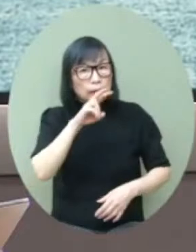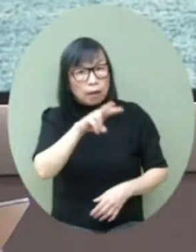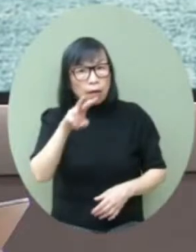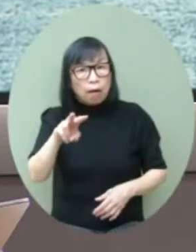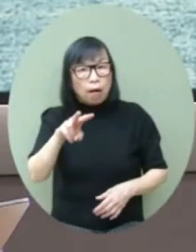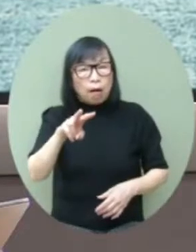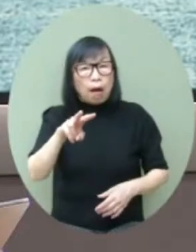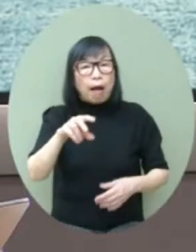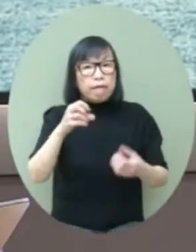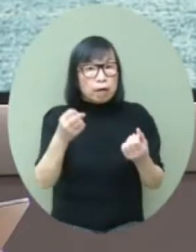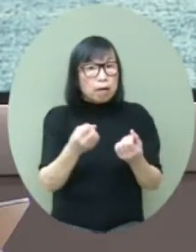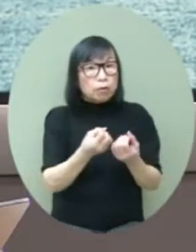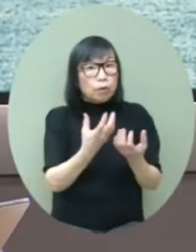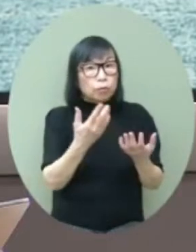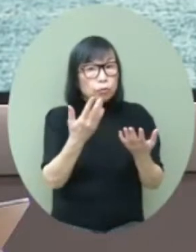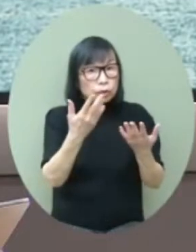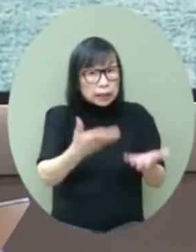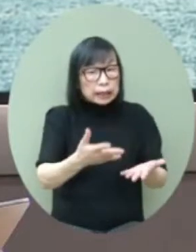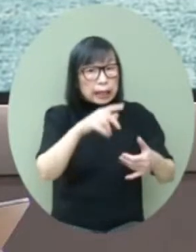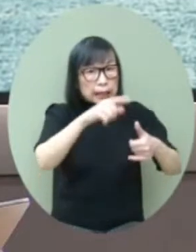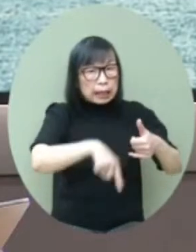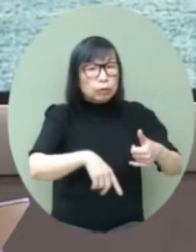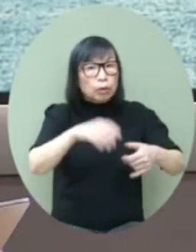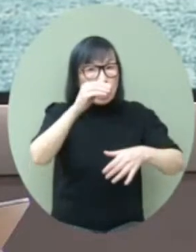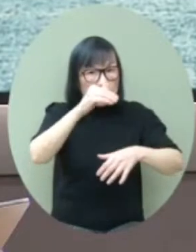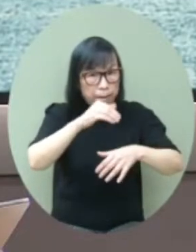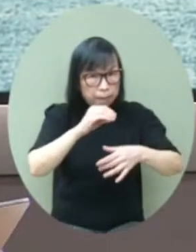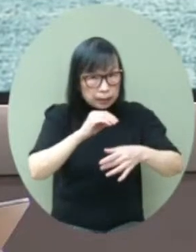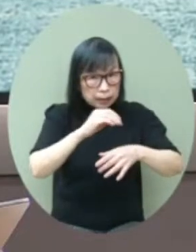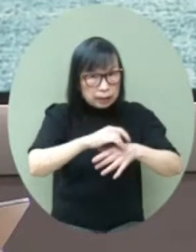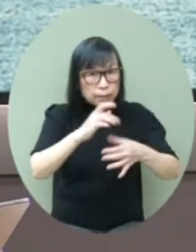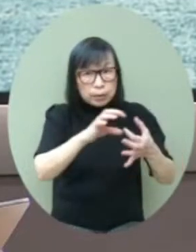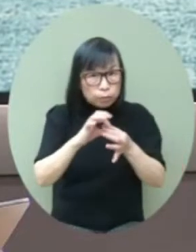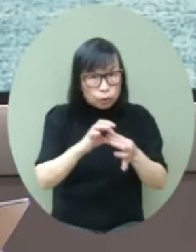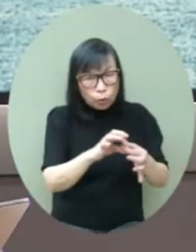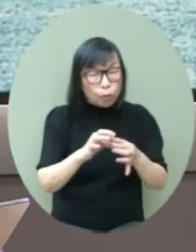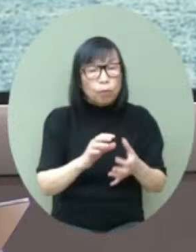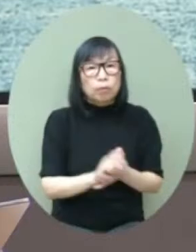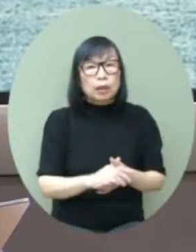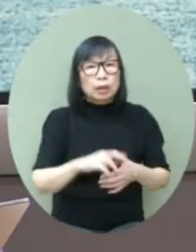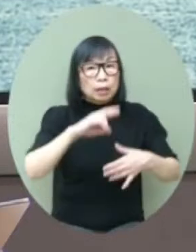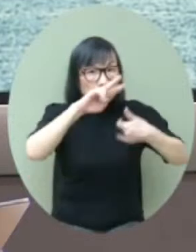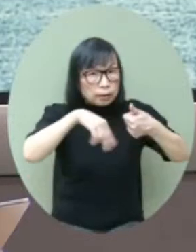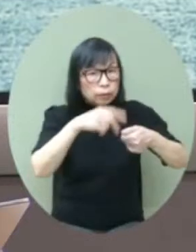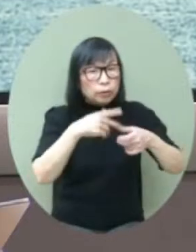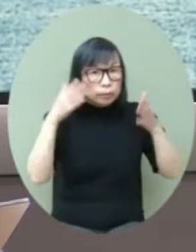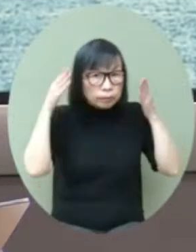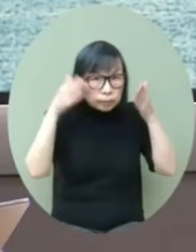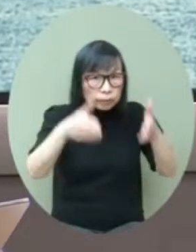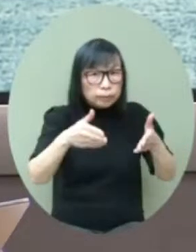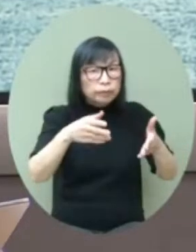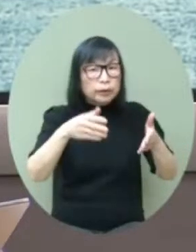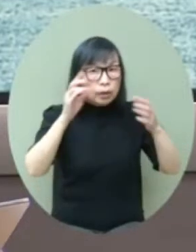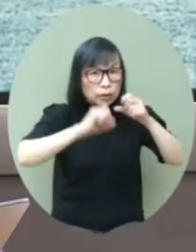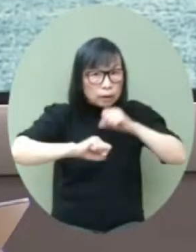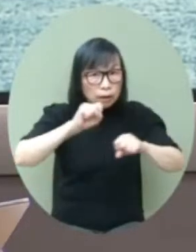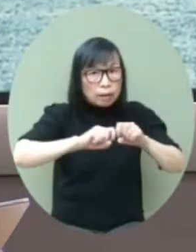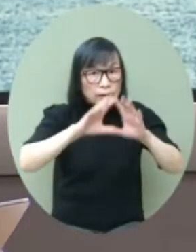So our view is that basically those attending the event are close contacts.